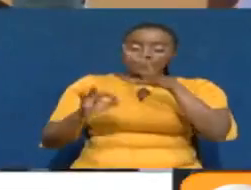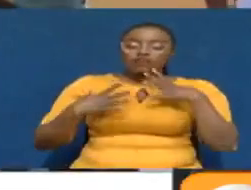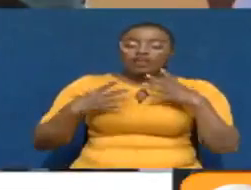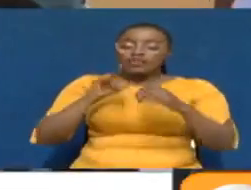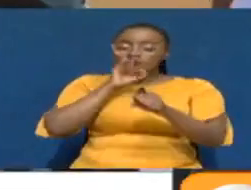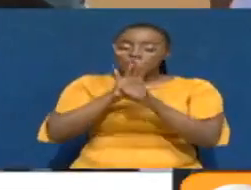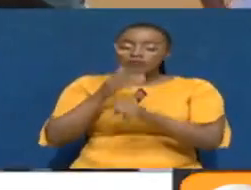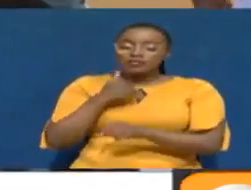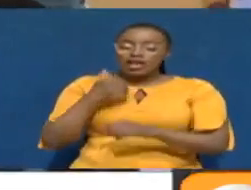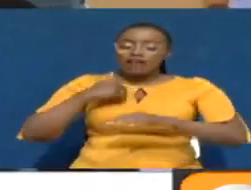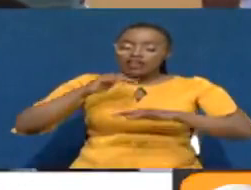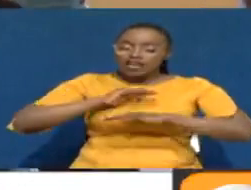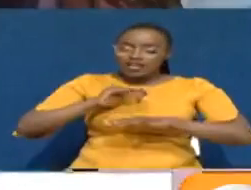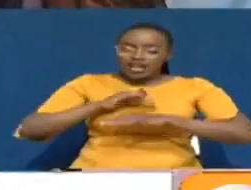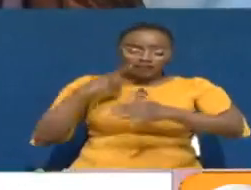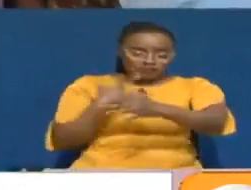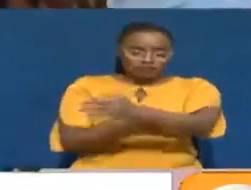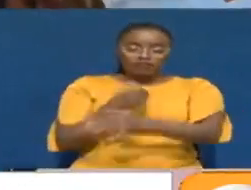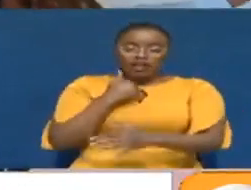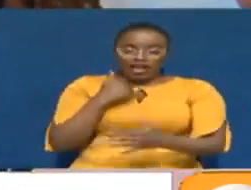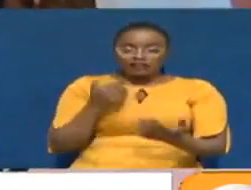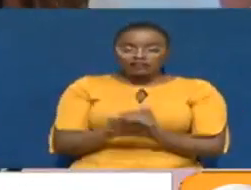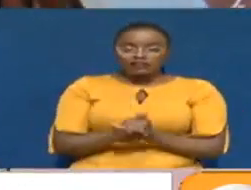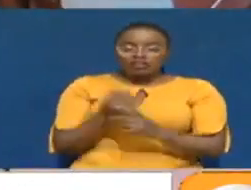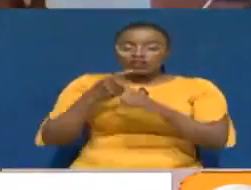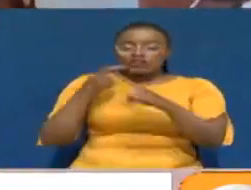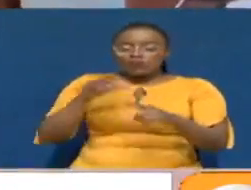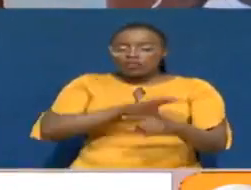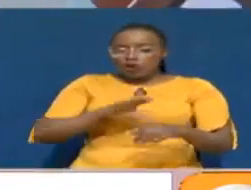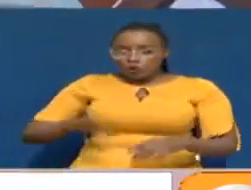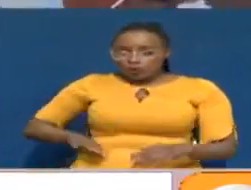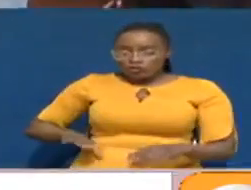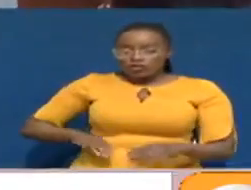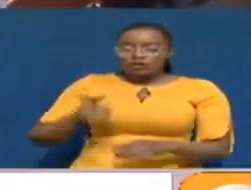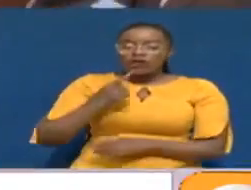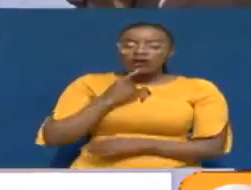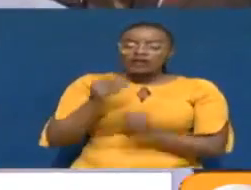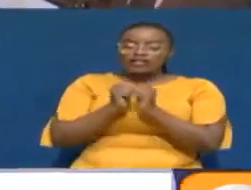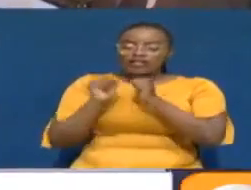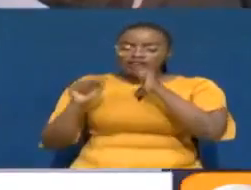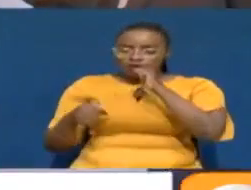assured us that we have enough vaccination. According to the commission,